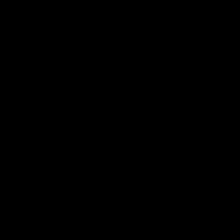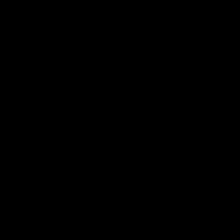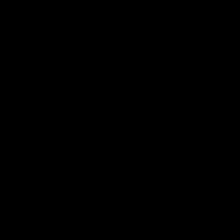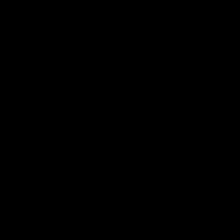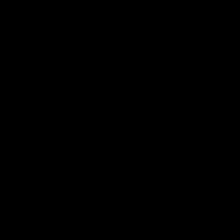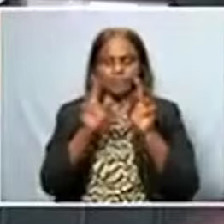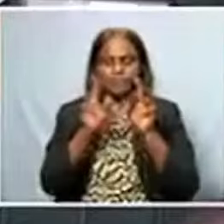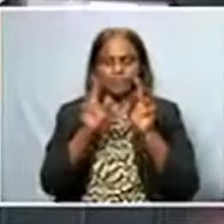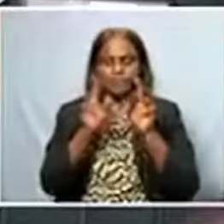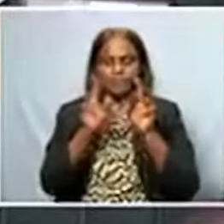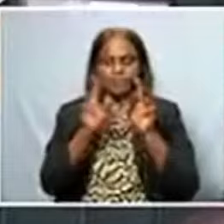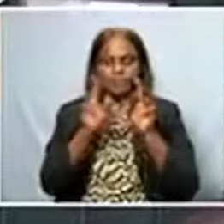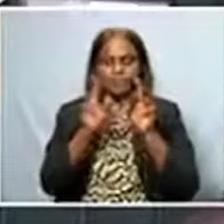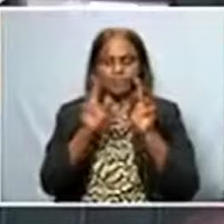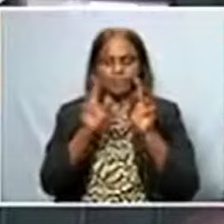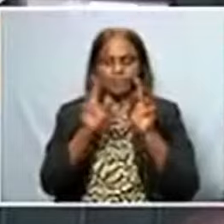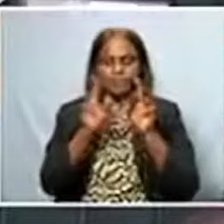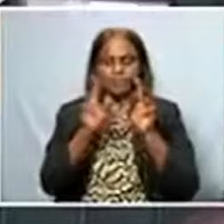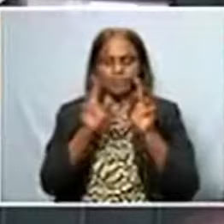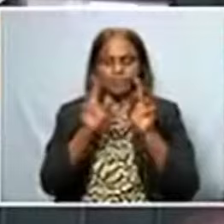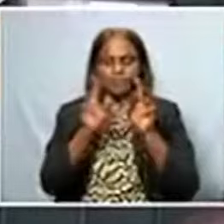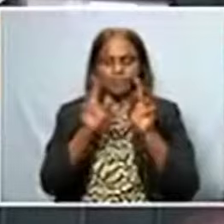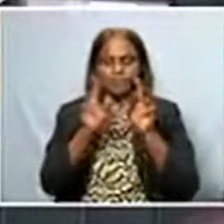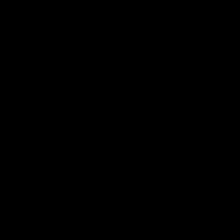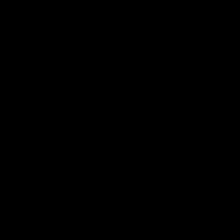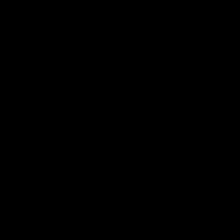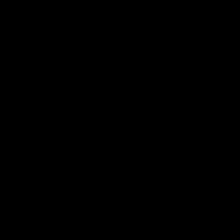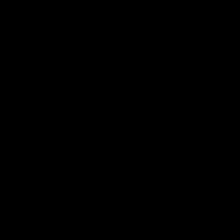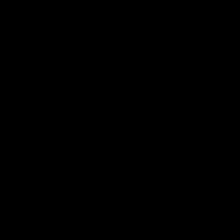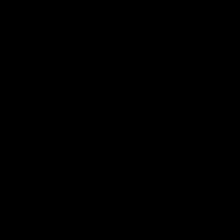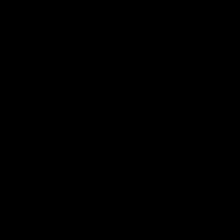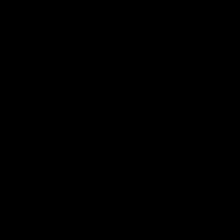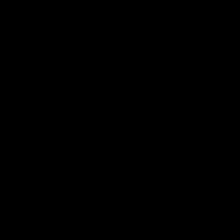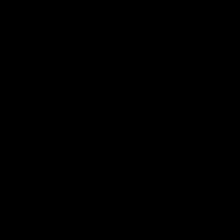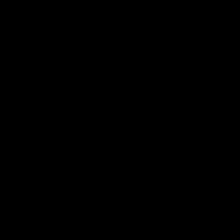general to get it there